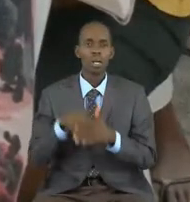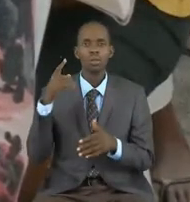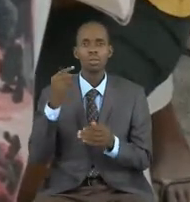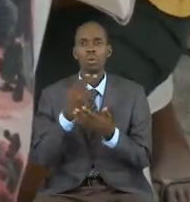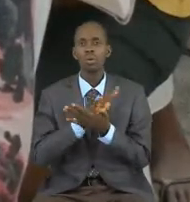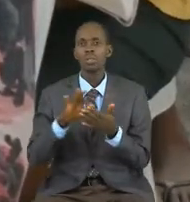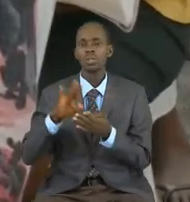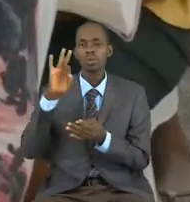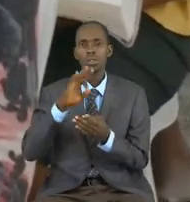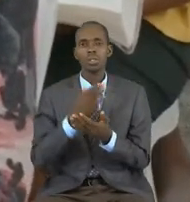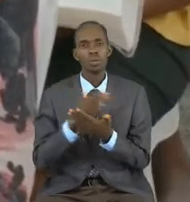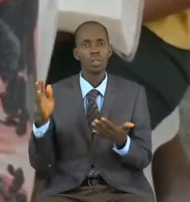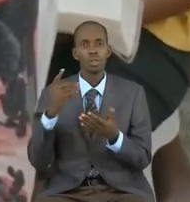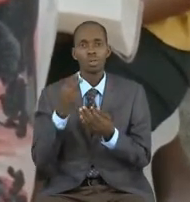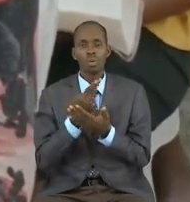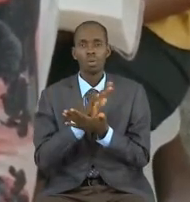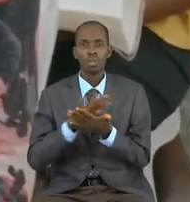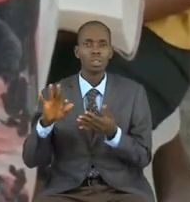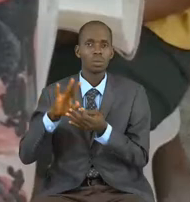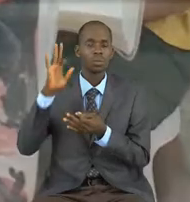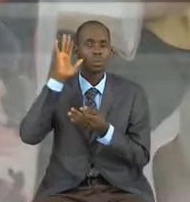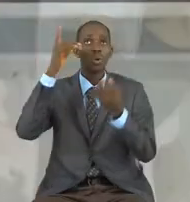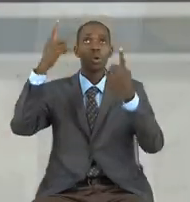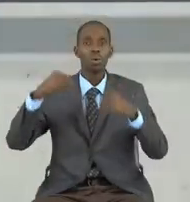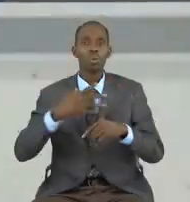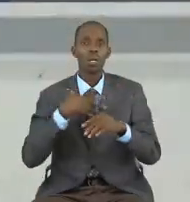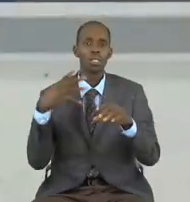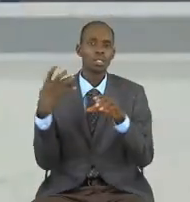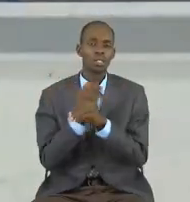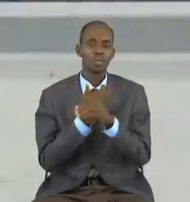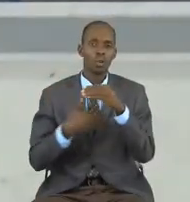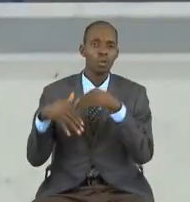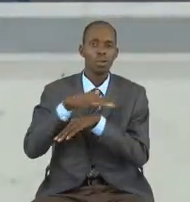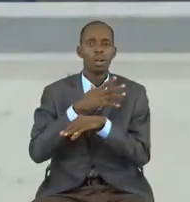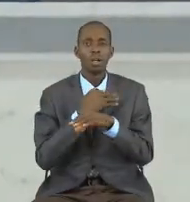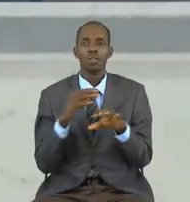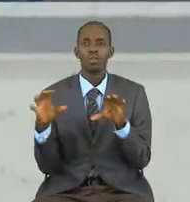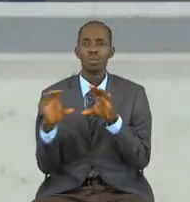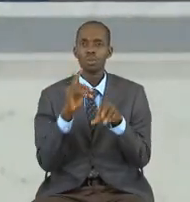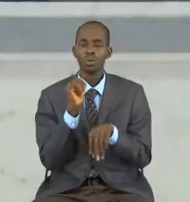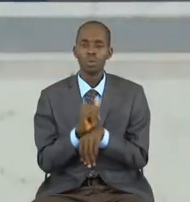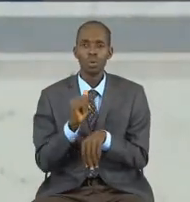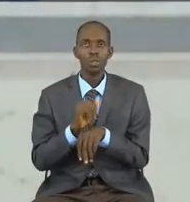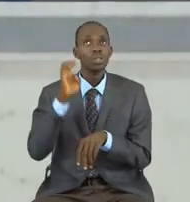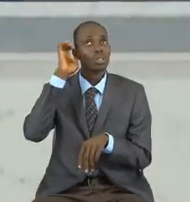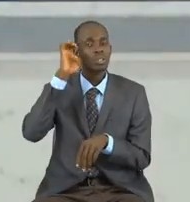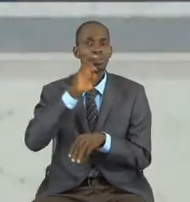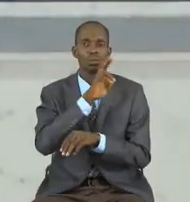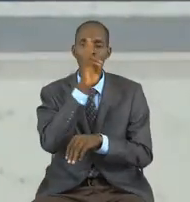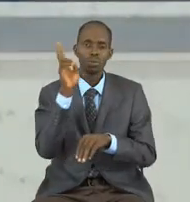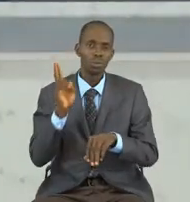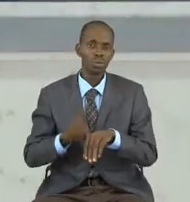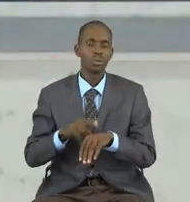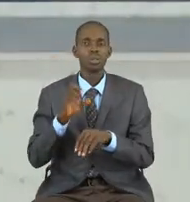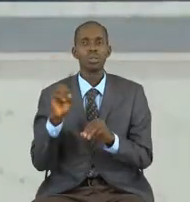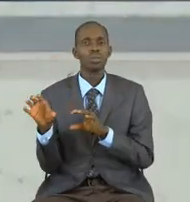will come and it will take over. And he will do the work he used to do. He wants to do it